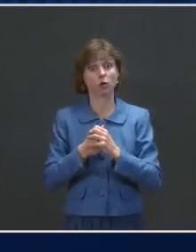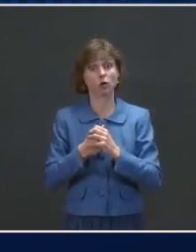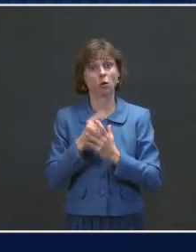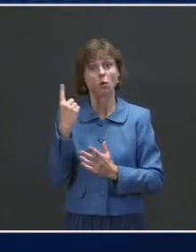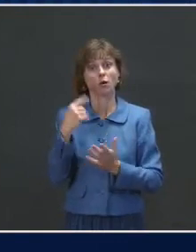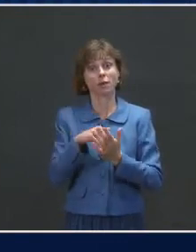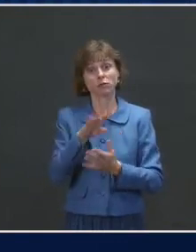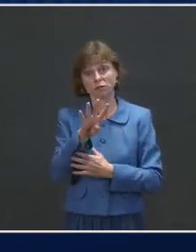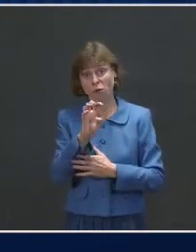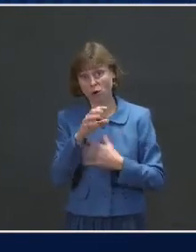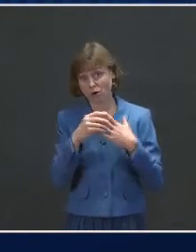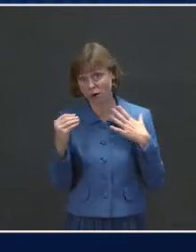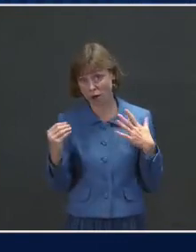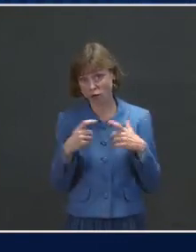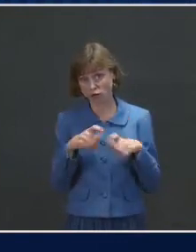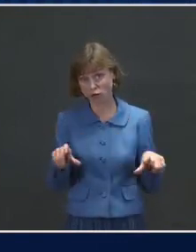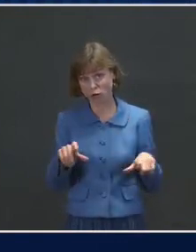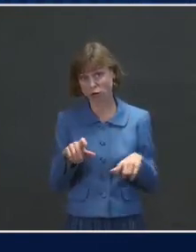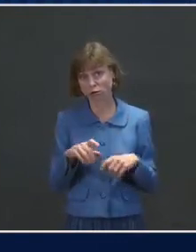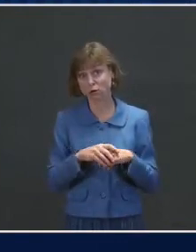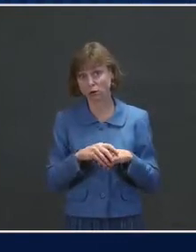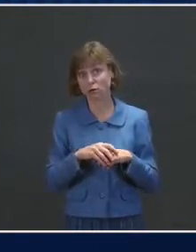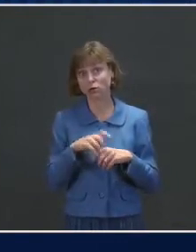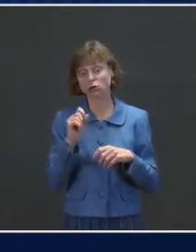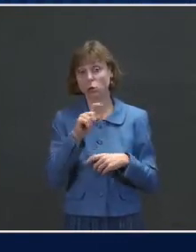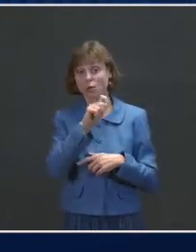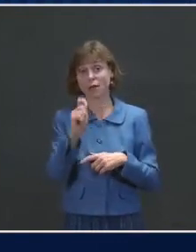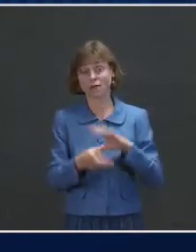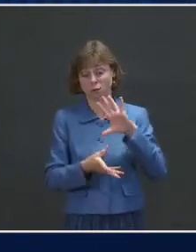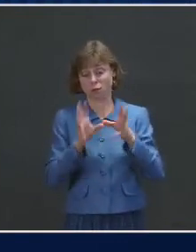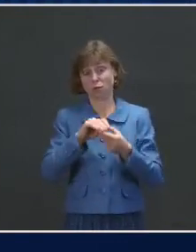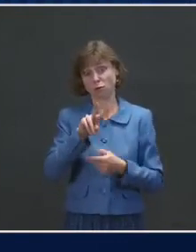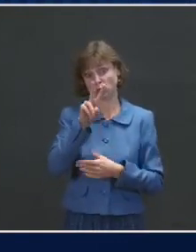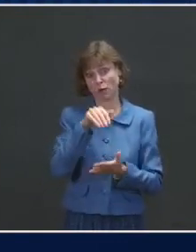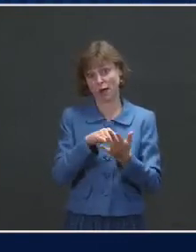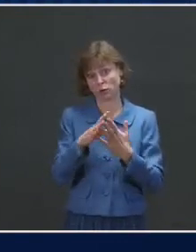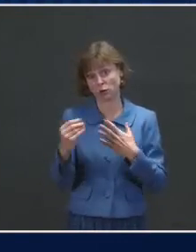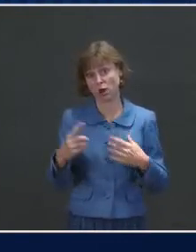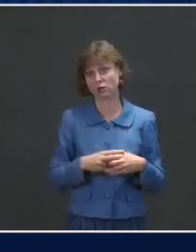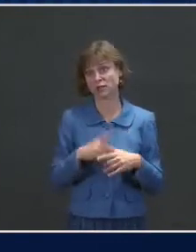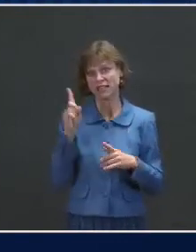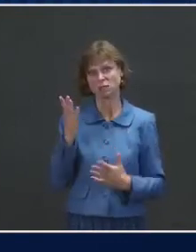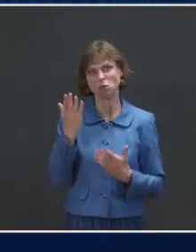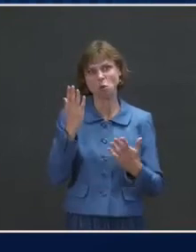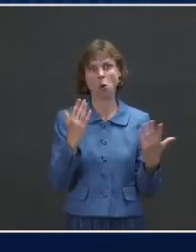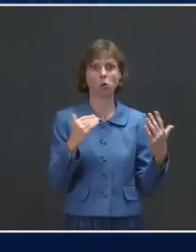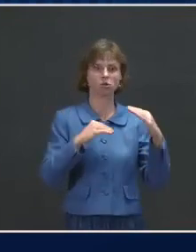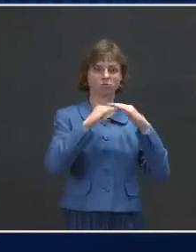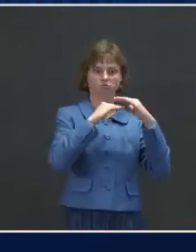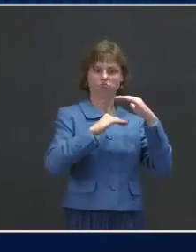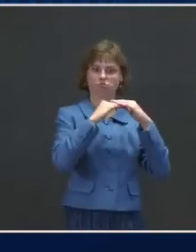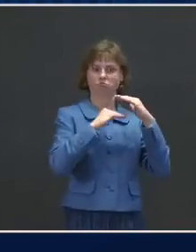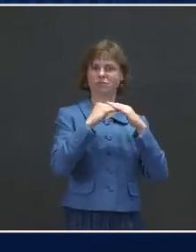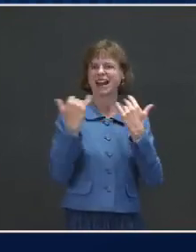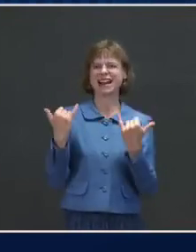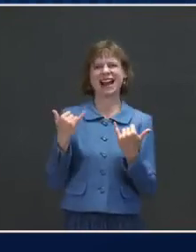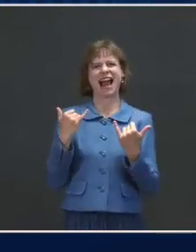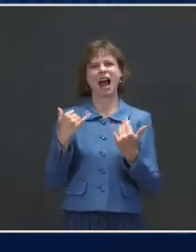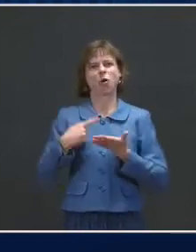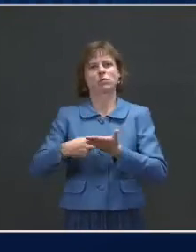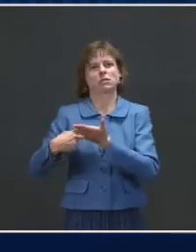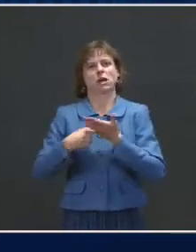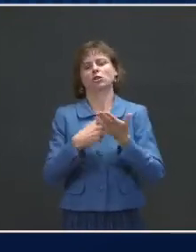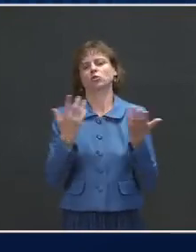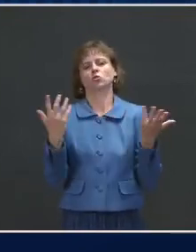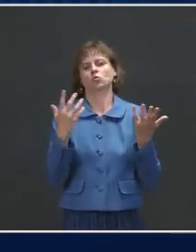$1,400 checks to make the $2,000 whole. He had proposed kind of a threshold. There's a discussion right now about what that threshold